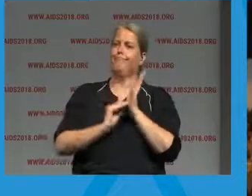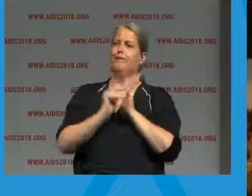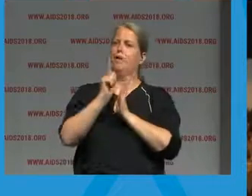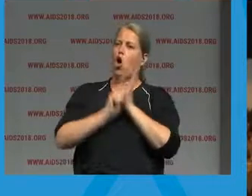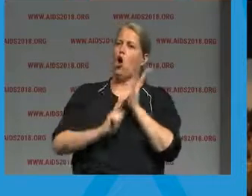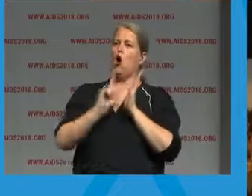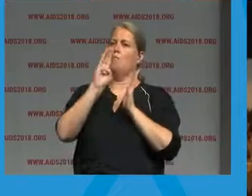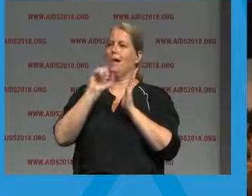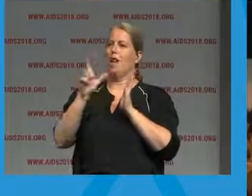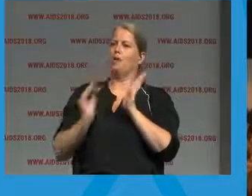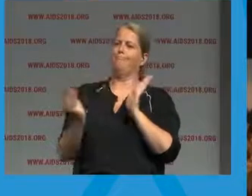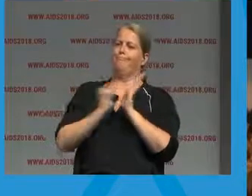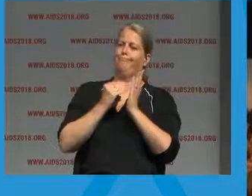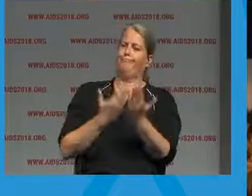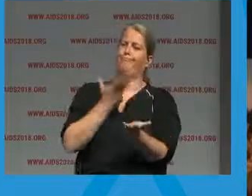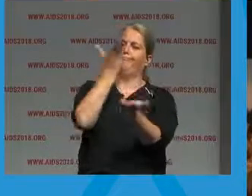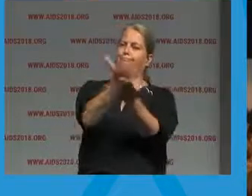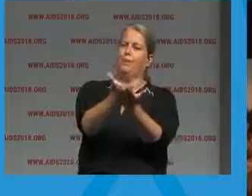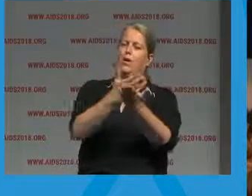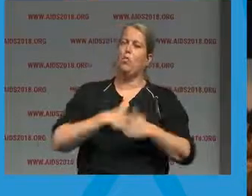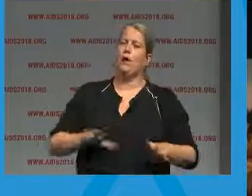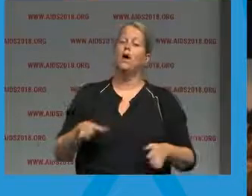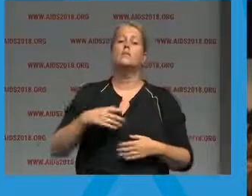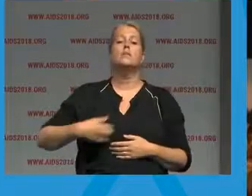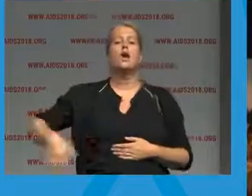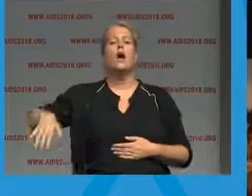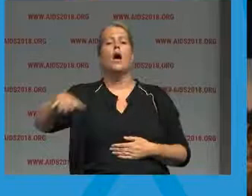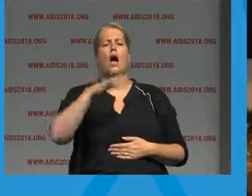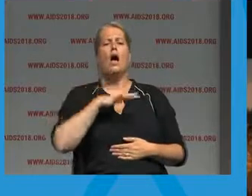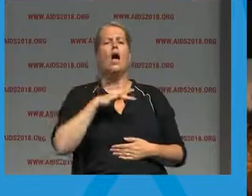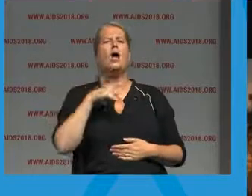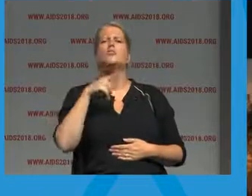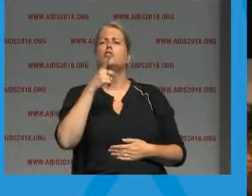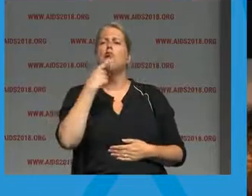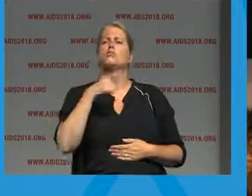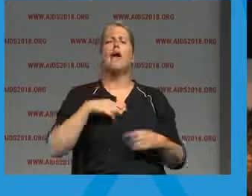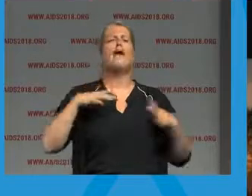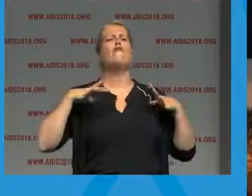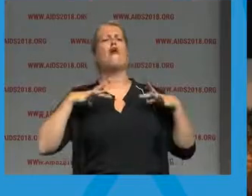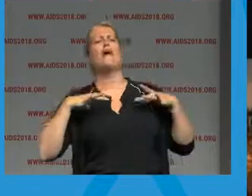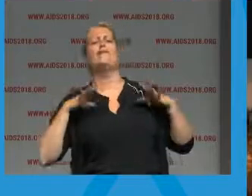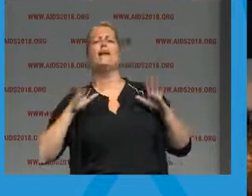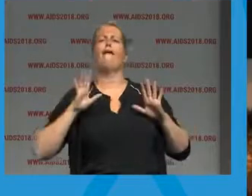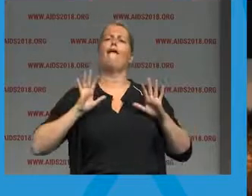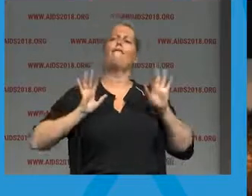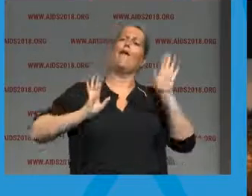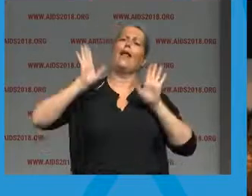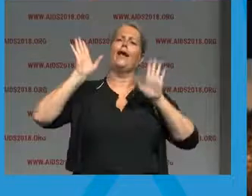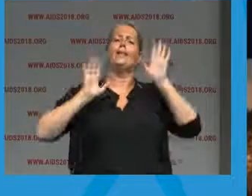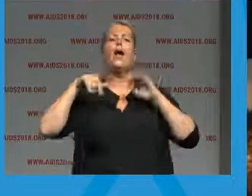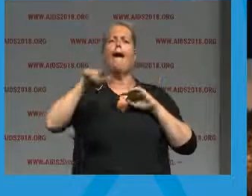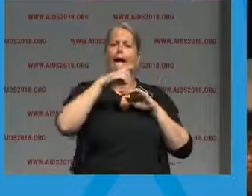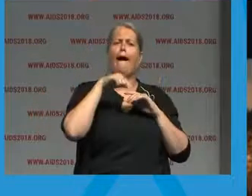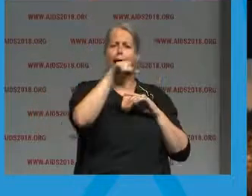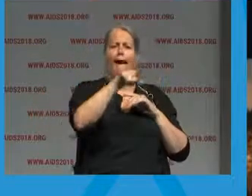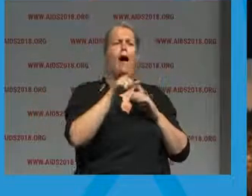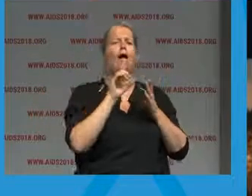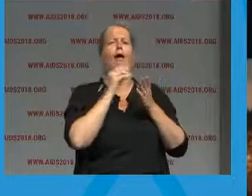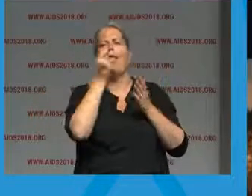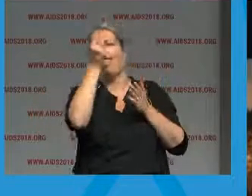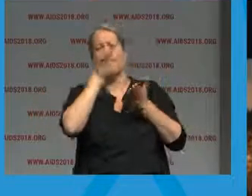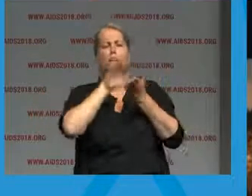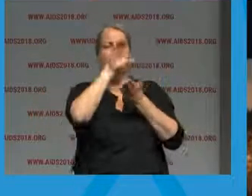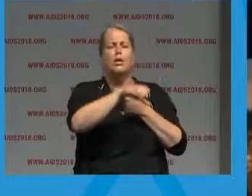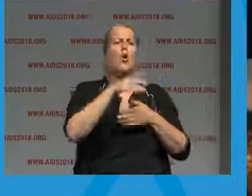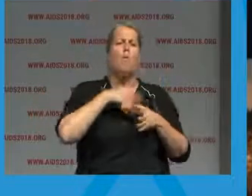instead of calling them volunteers and stipending them, they can be put on a payroll. Because I believe early detection